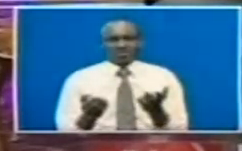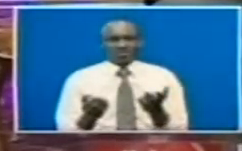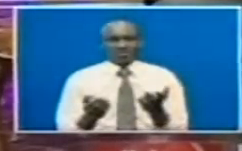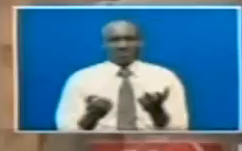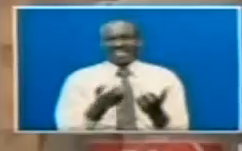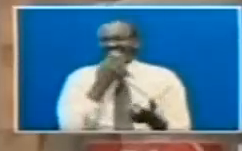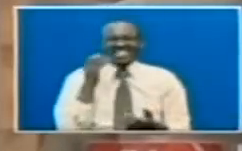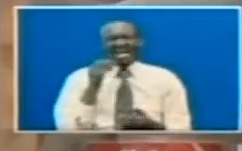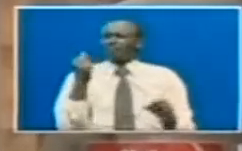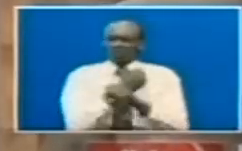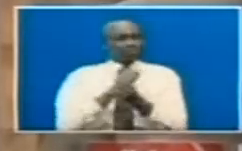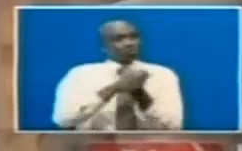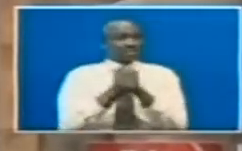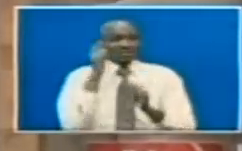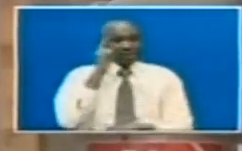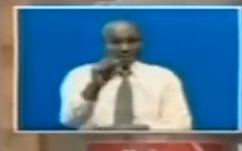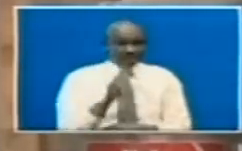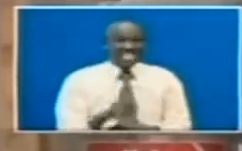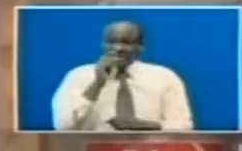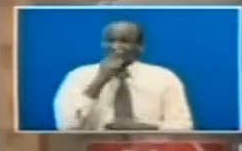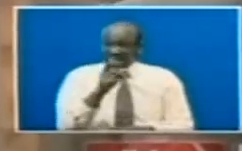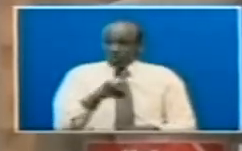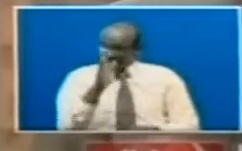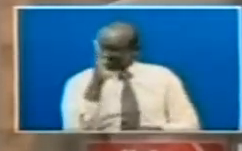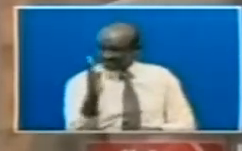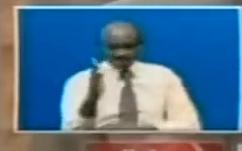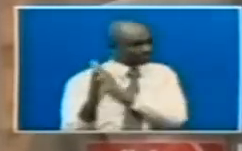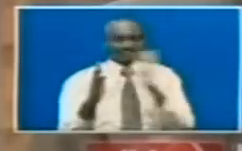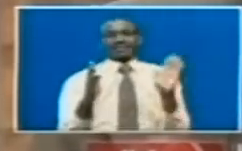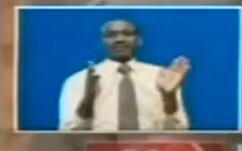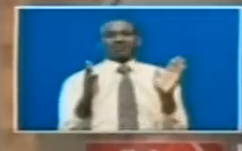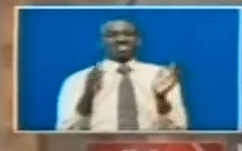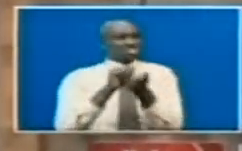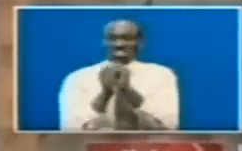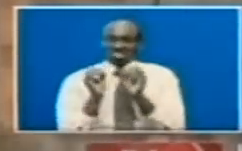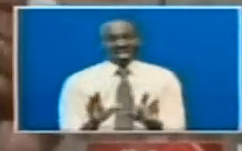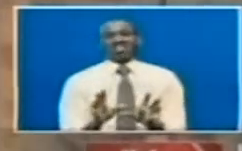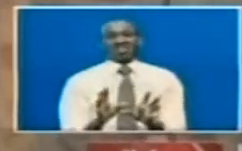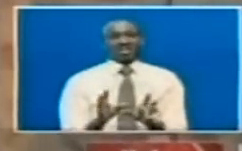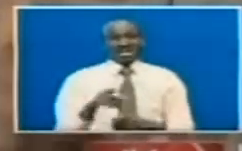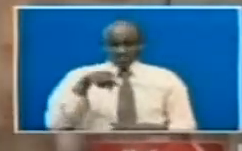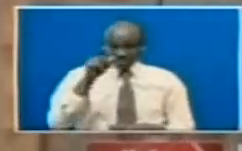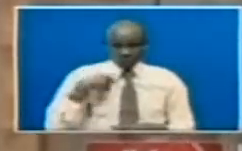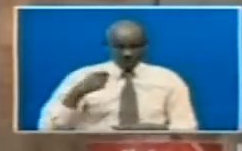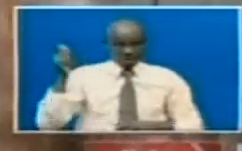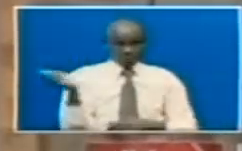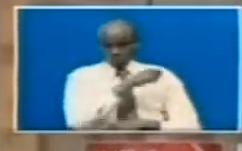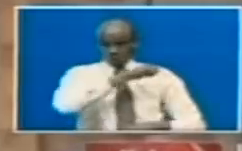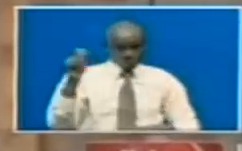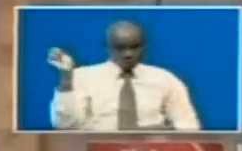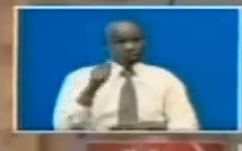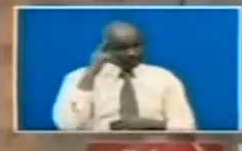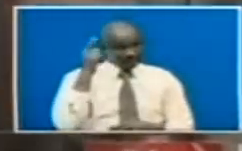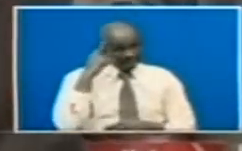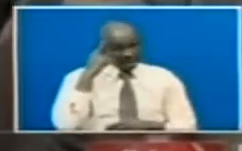Kenyatta hukuweza kumbadilisha. Akisema ni hivi ni hivi. Na hile kichuze yake hile. Mukia hile